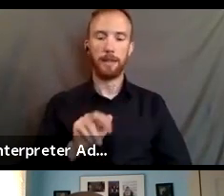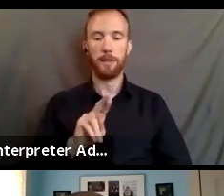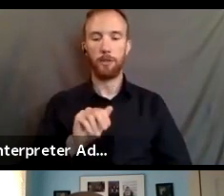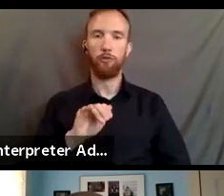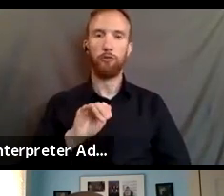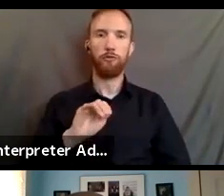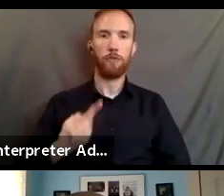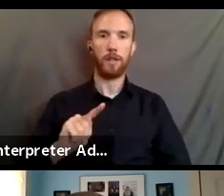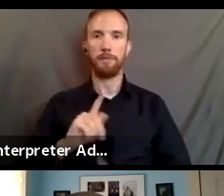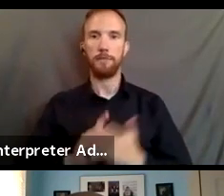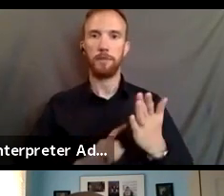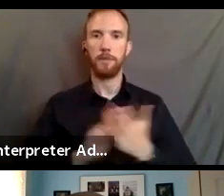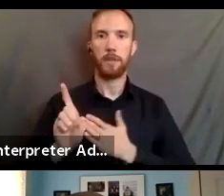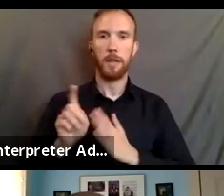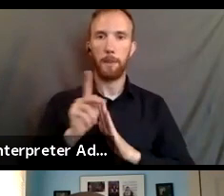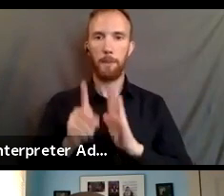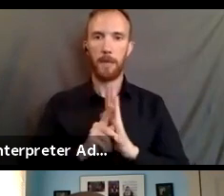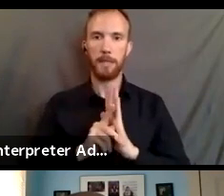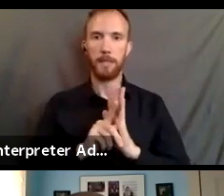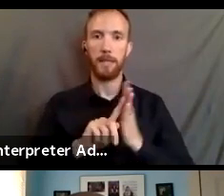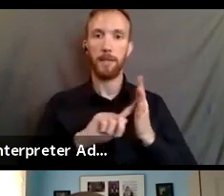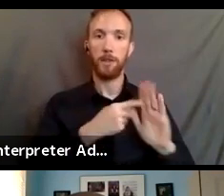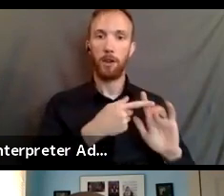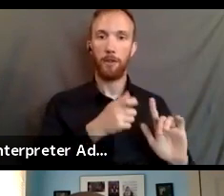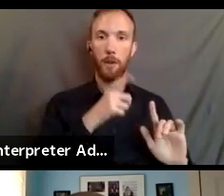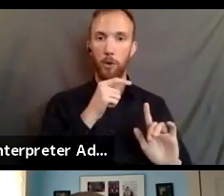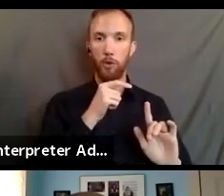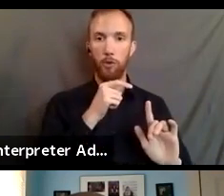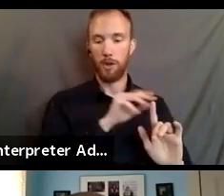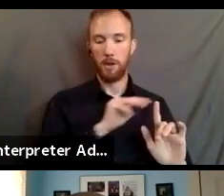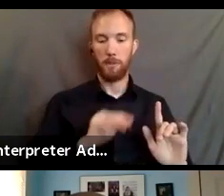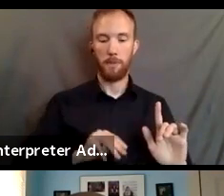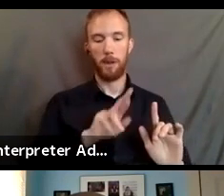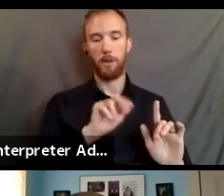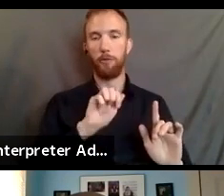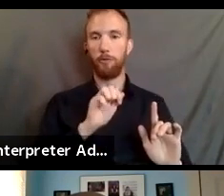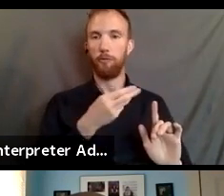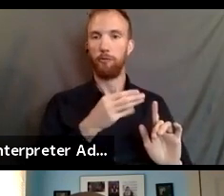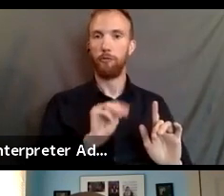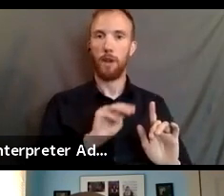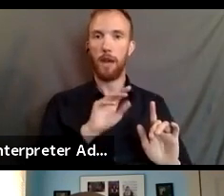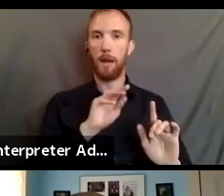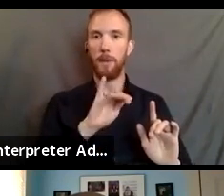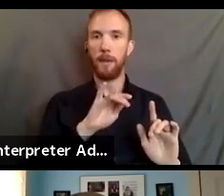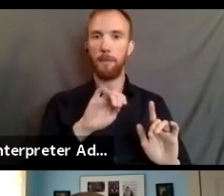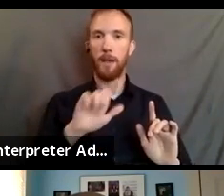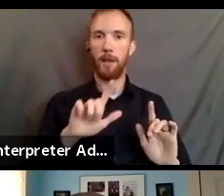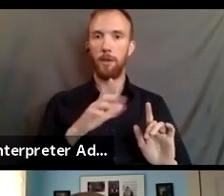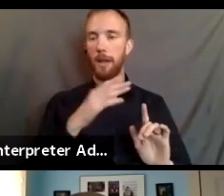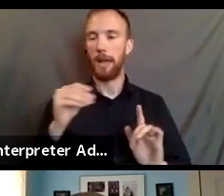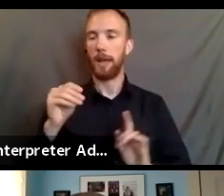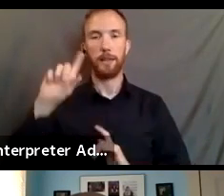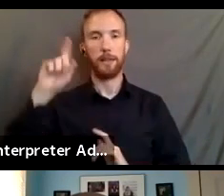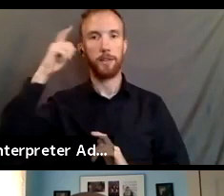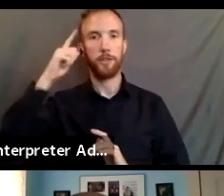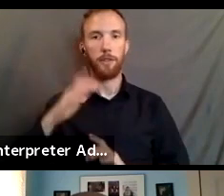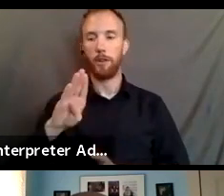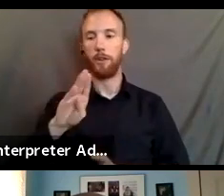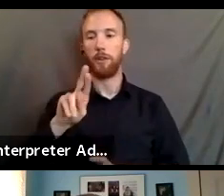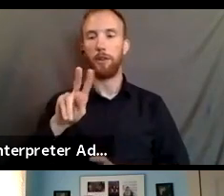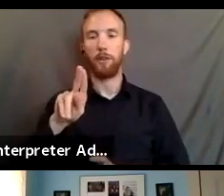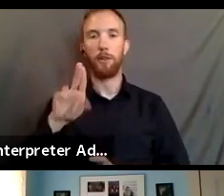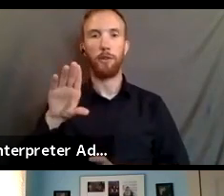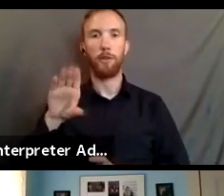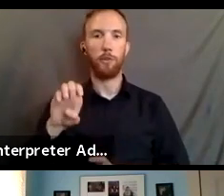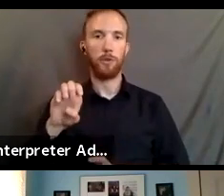emanuel and bruce rauner there is not one shred of data anywhere anywhere i've been